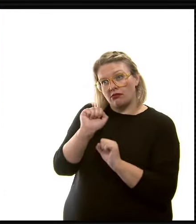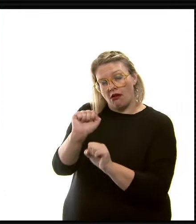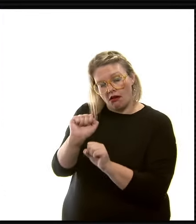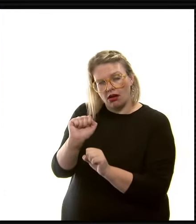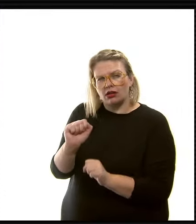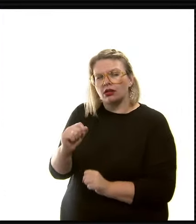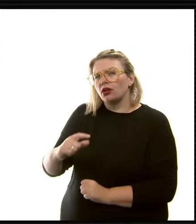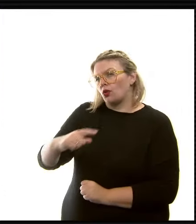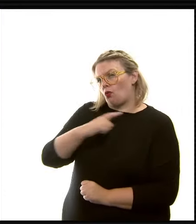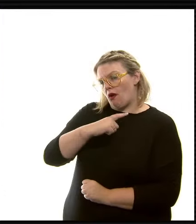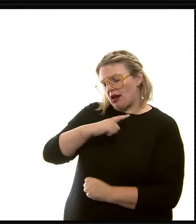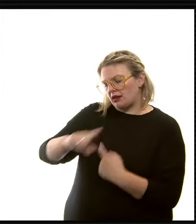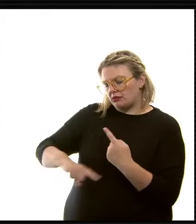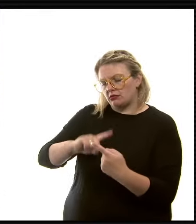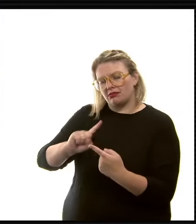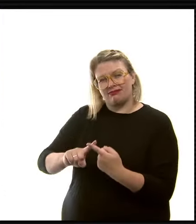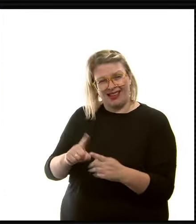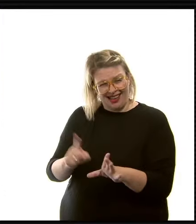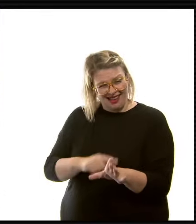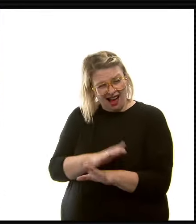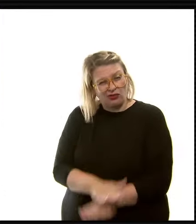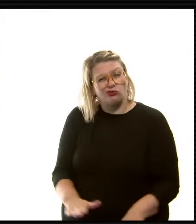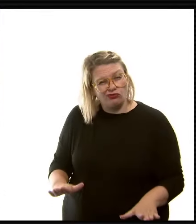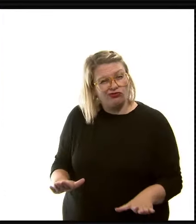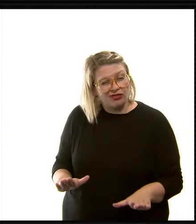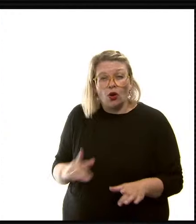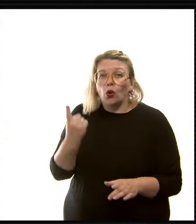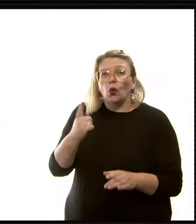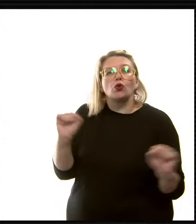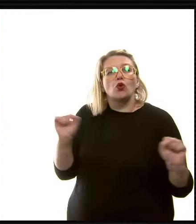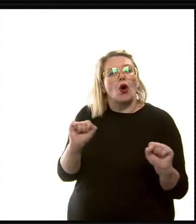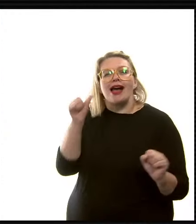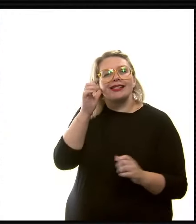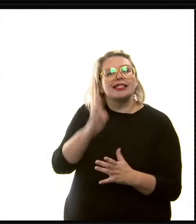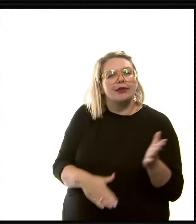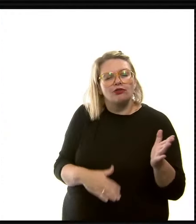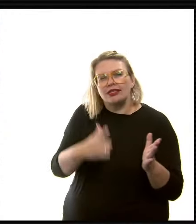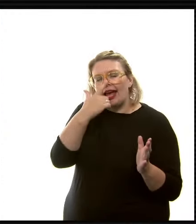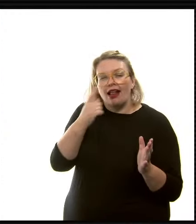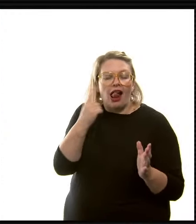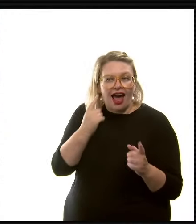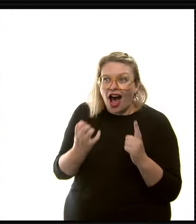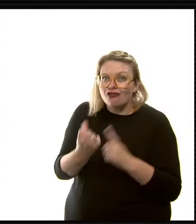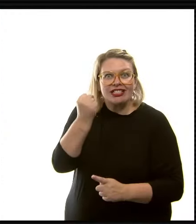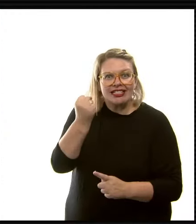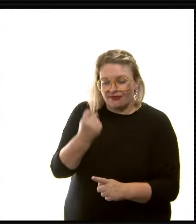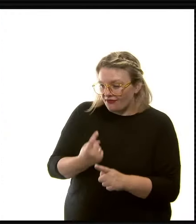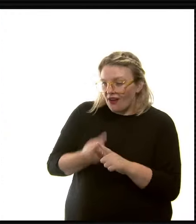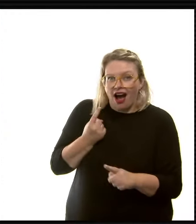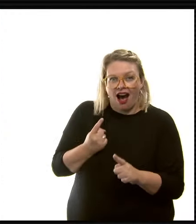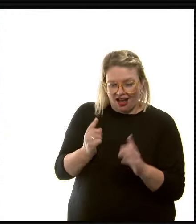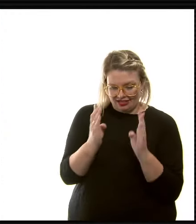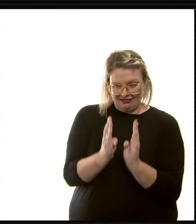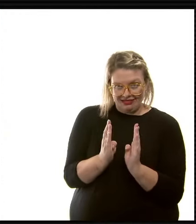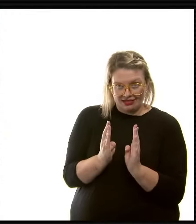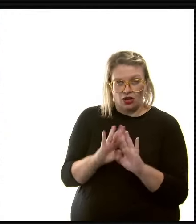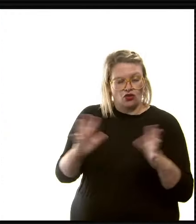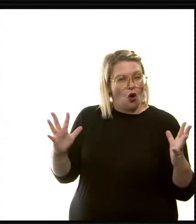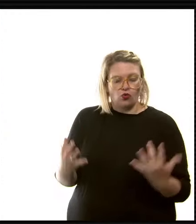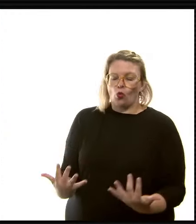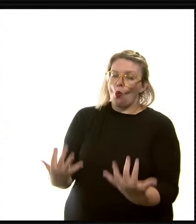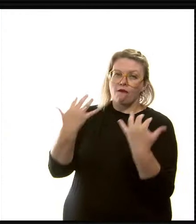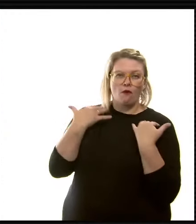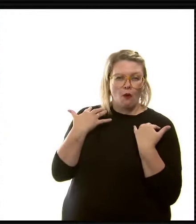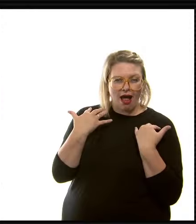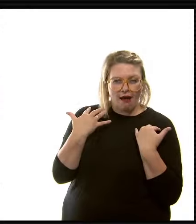reasons. One of them is that younger kids and less experienced builders get to actually achieve something very quickly without getting overwhelmed, but then